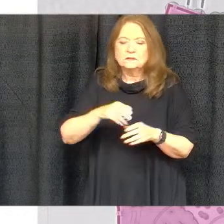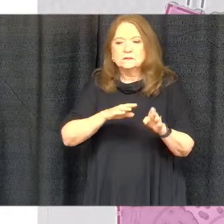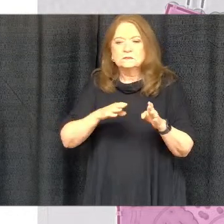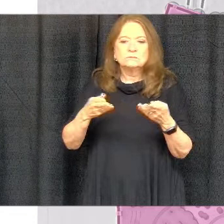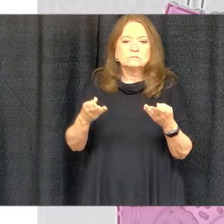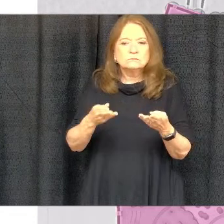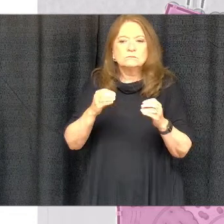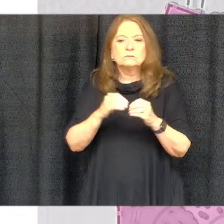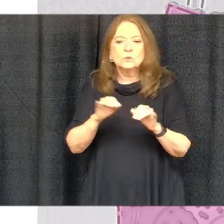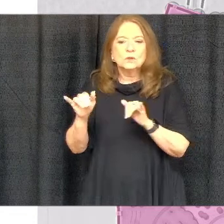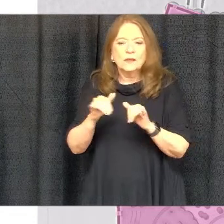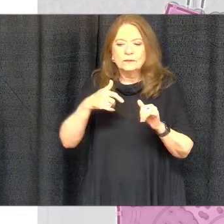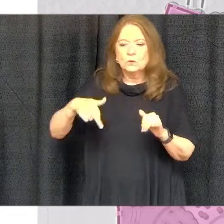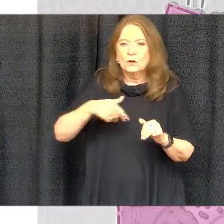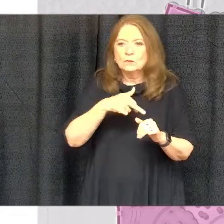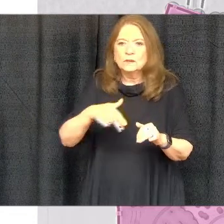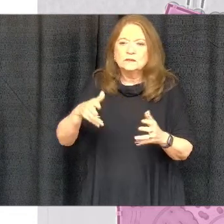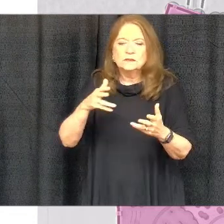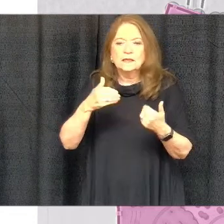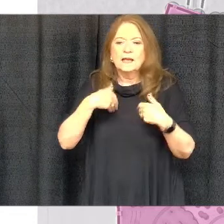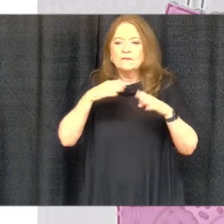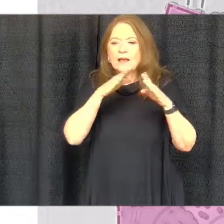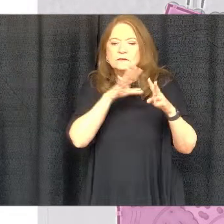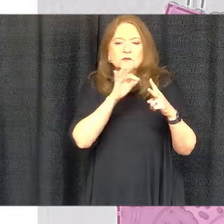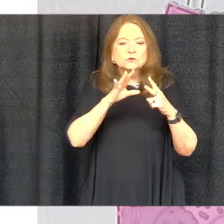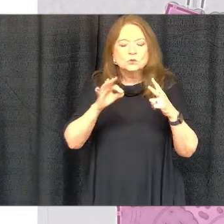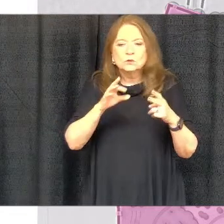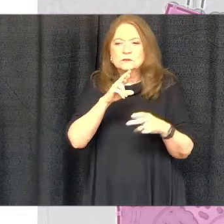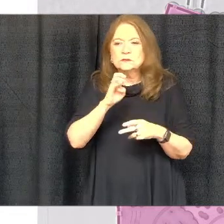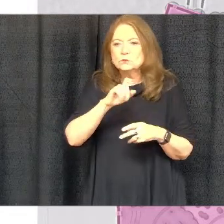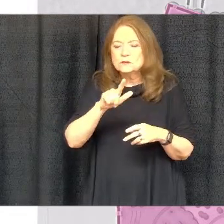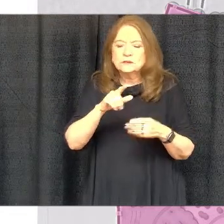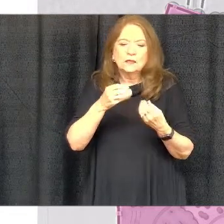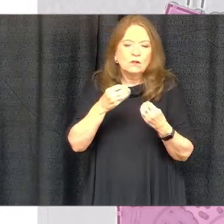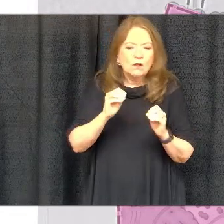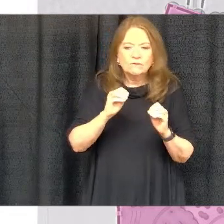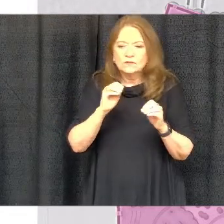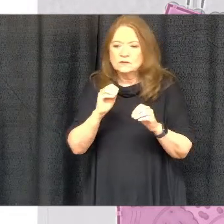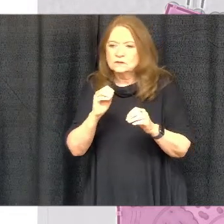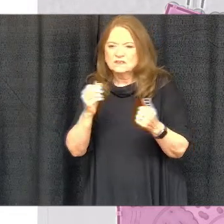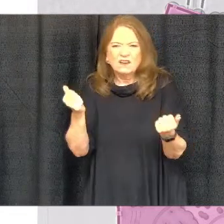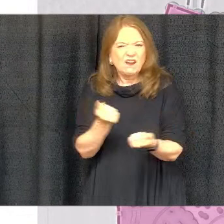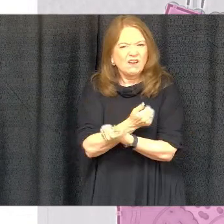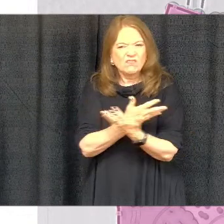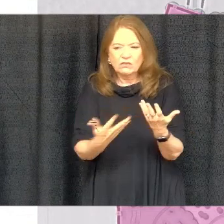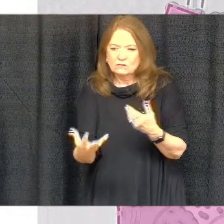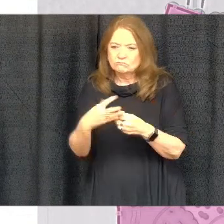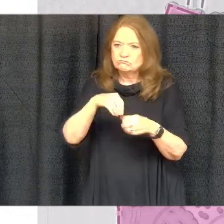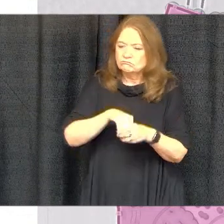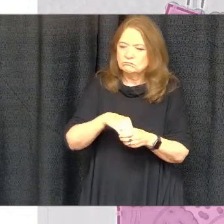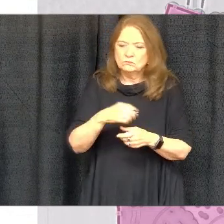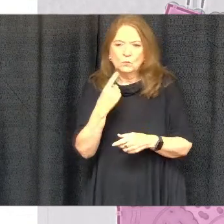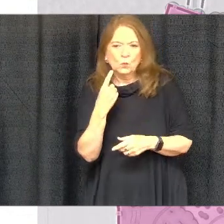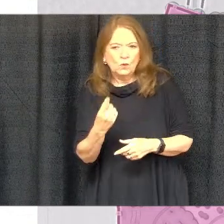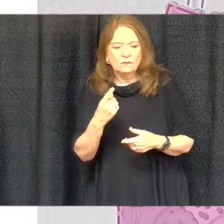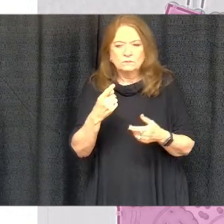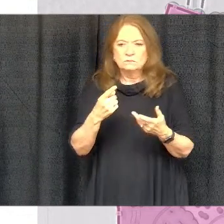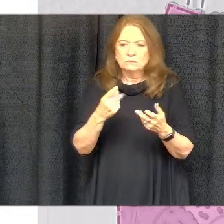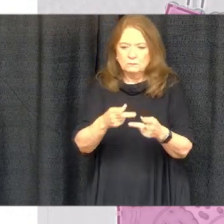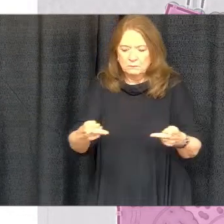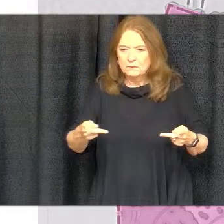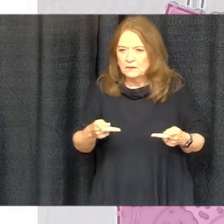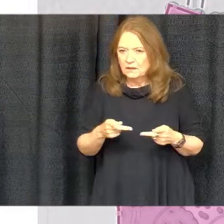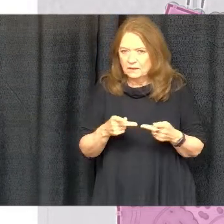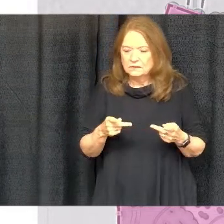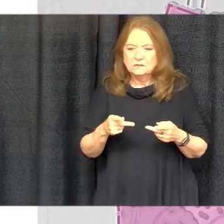variety of infill housing choices with retail, office, restaurants, and public facilities or institutions that are less automobile